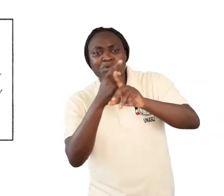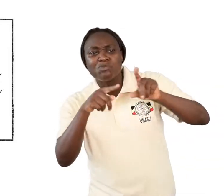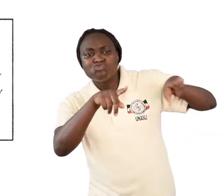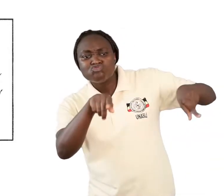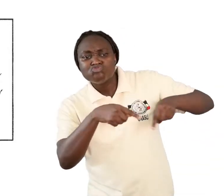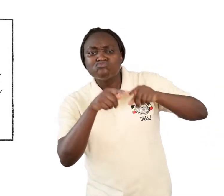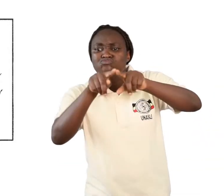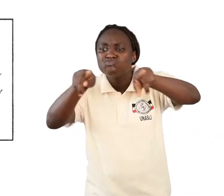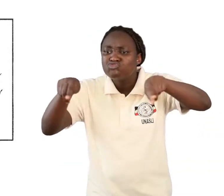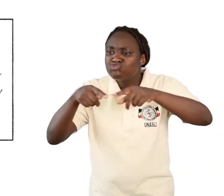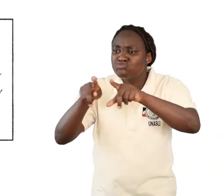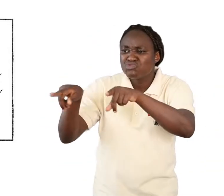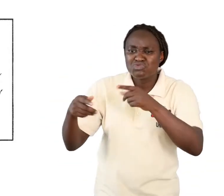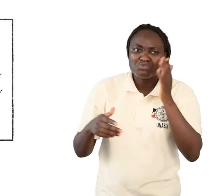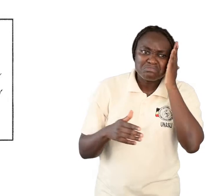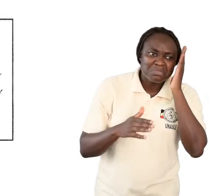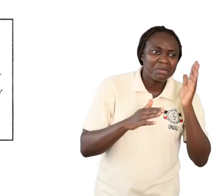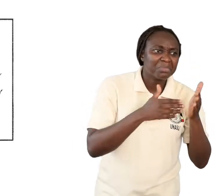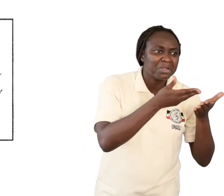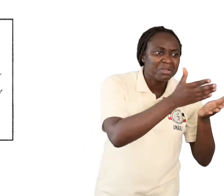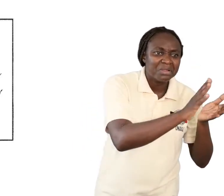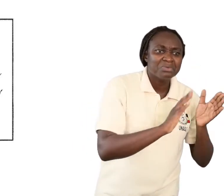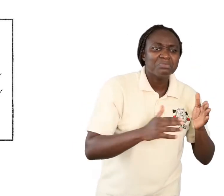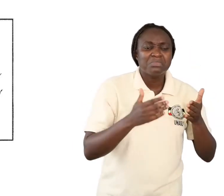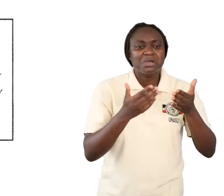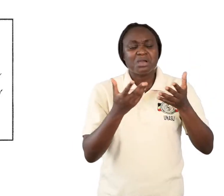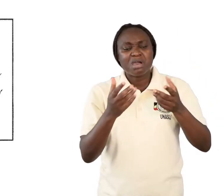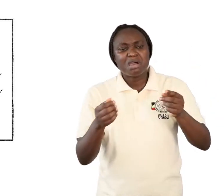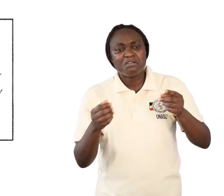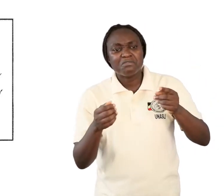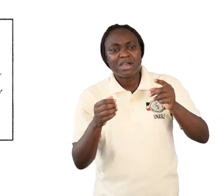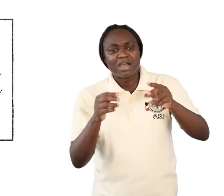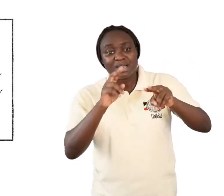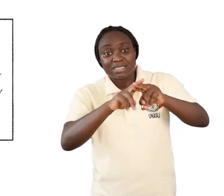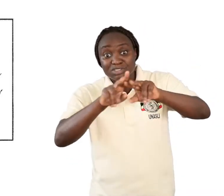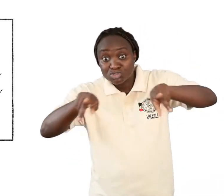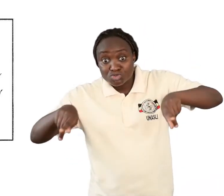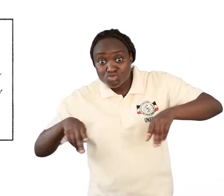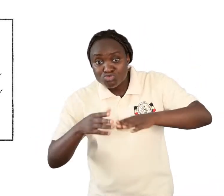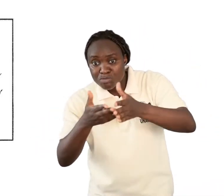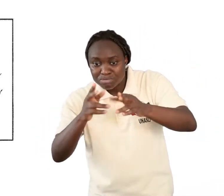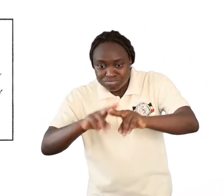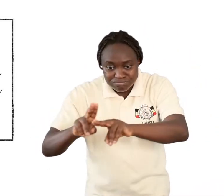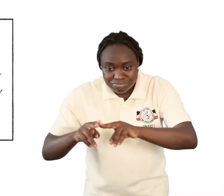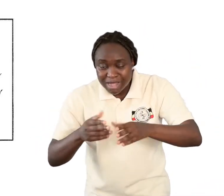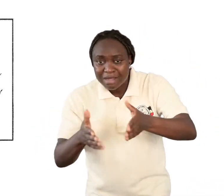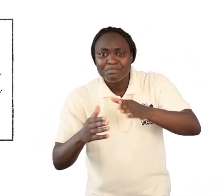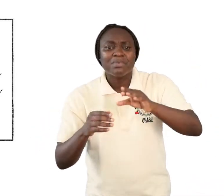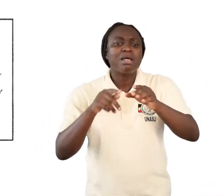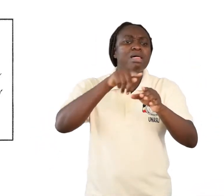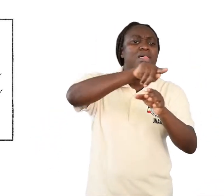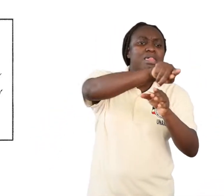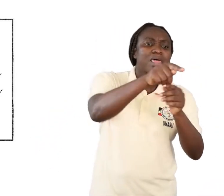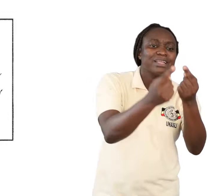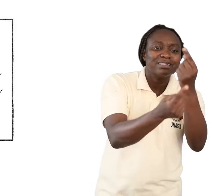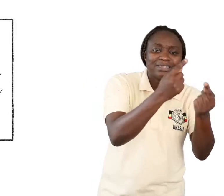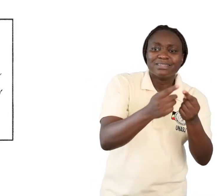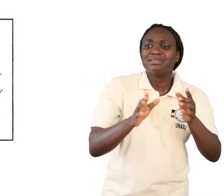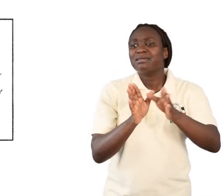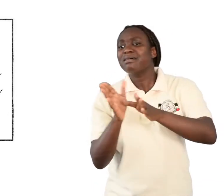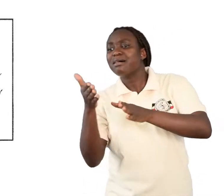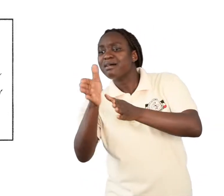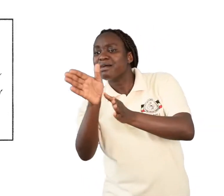so. You have your bedroom, you have the sitting room, the kitchen, and so